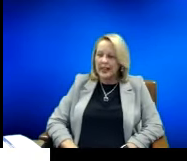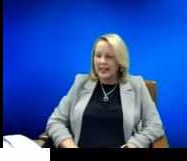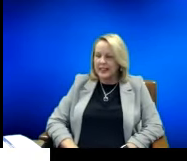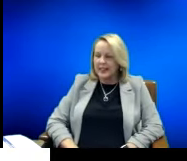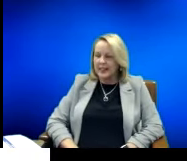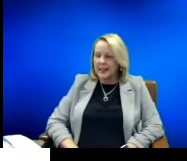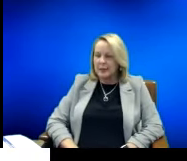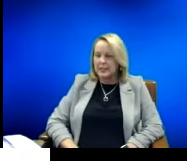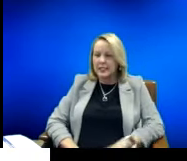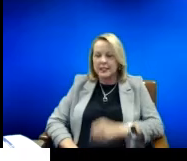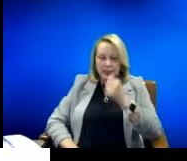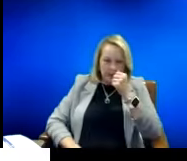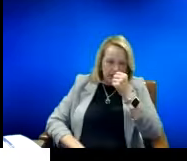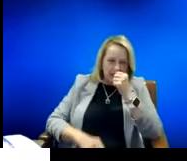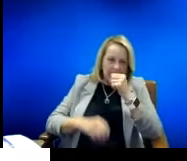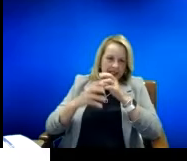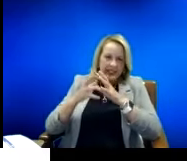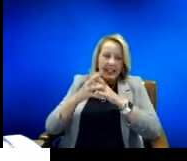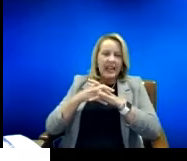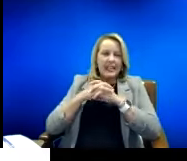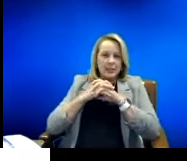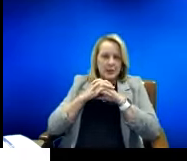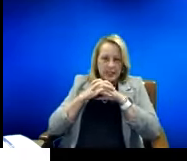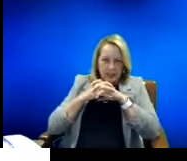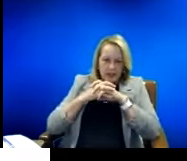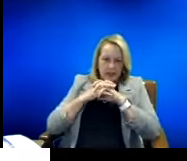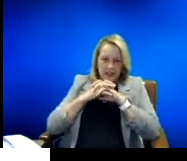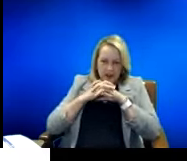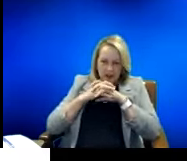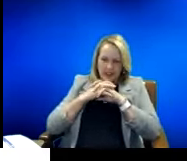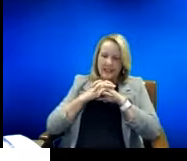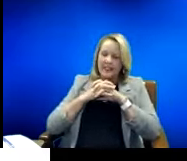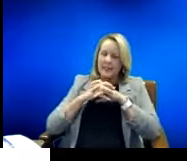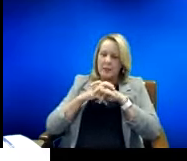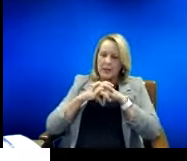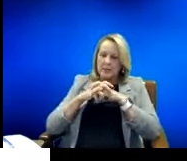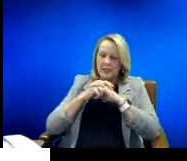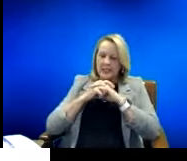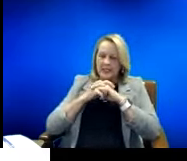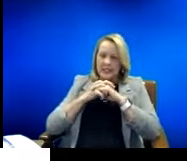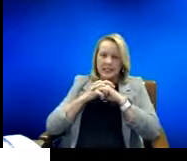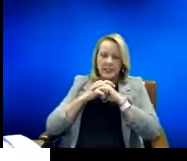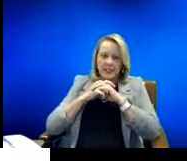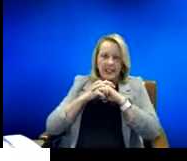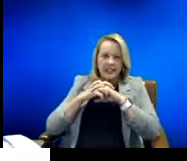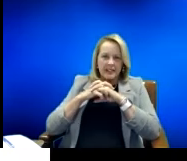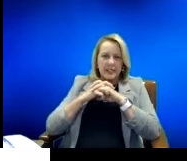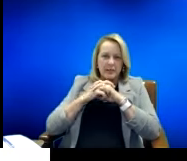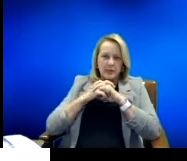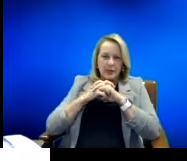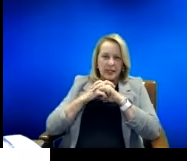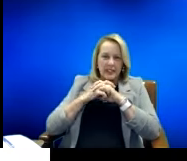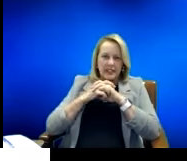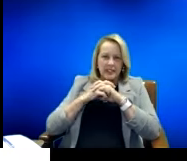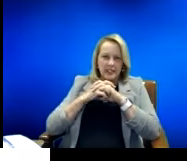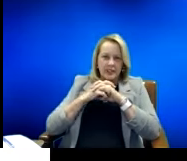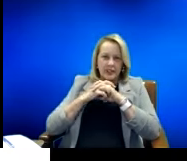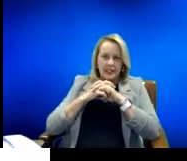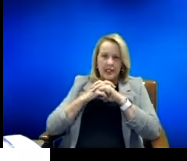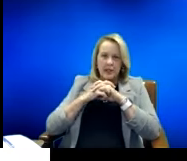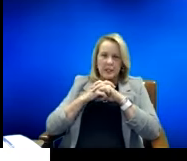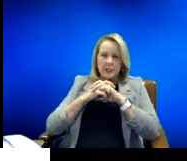on that. I will tell you that Haley Grill with the ARC made a presentation at an event we were at not